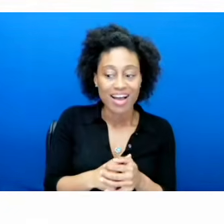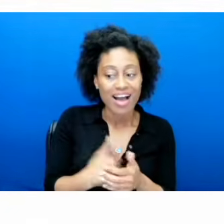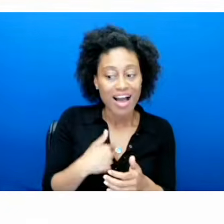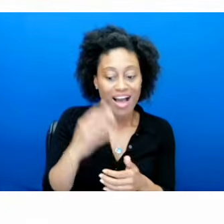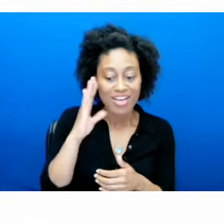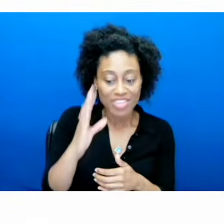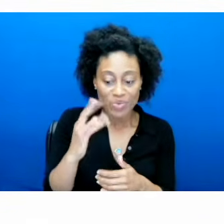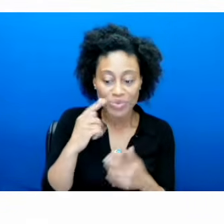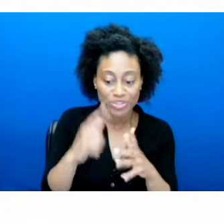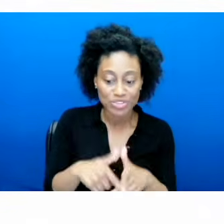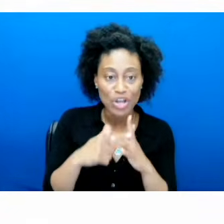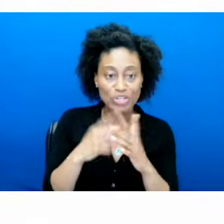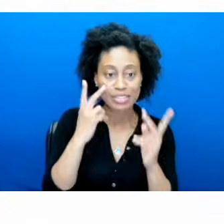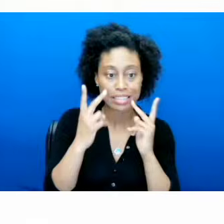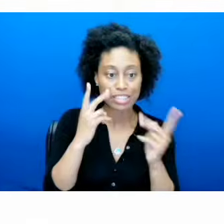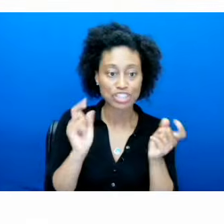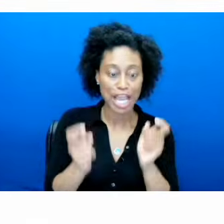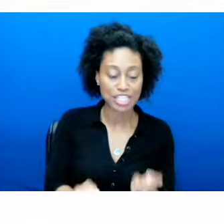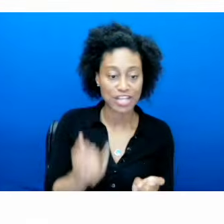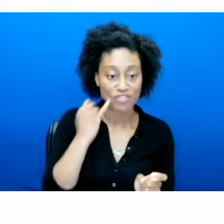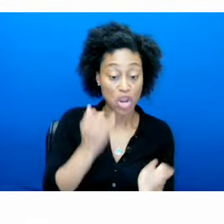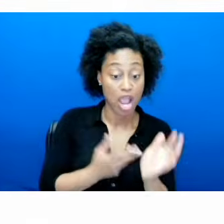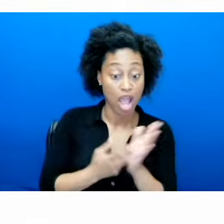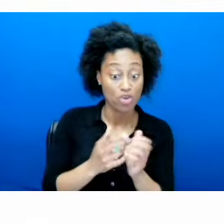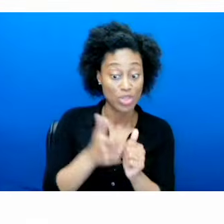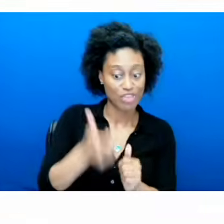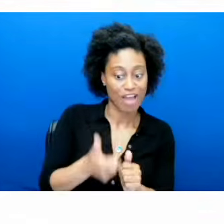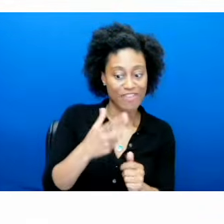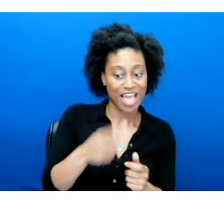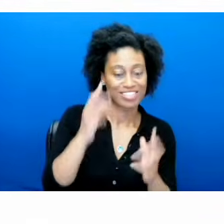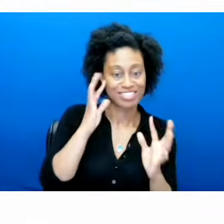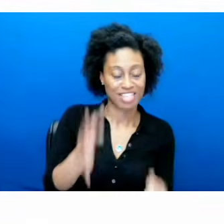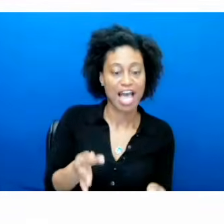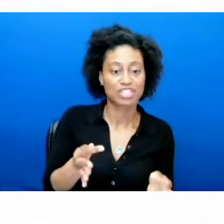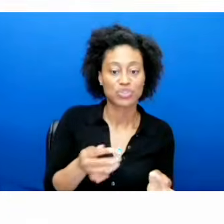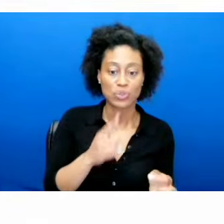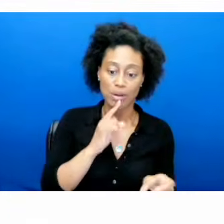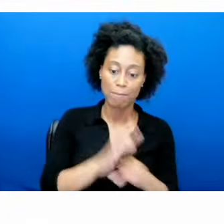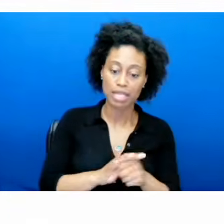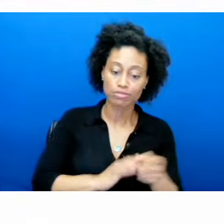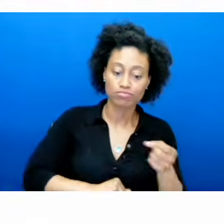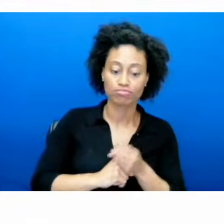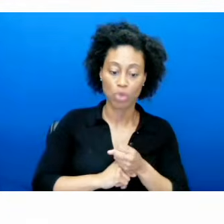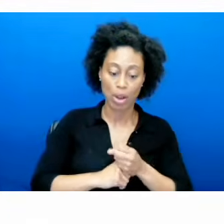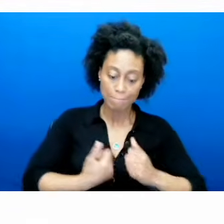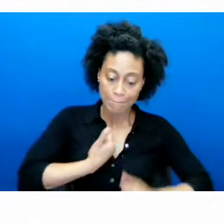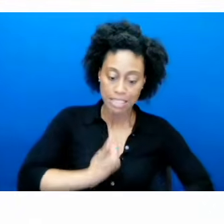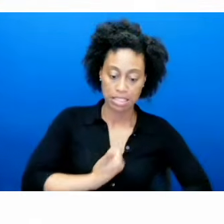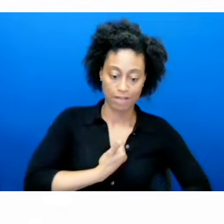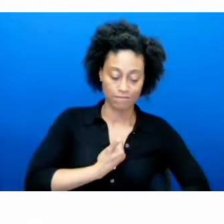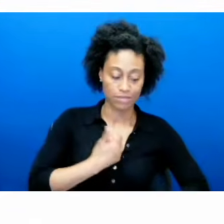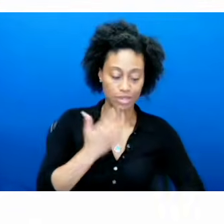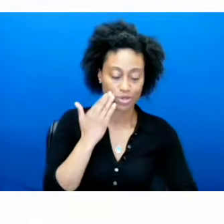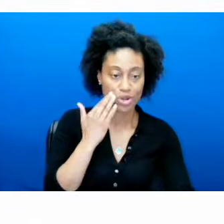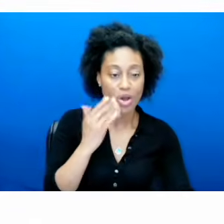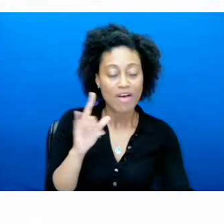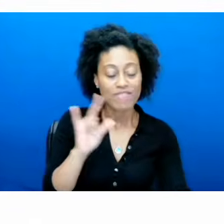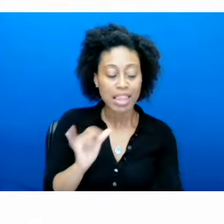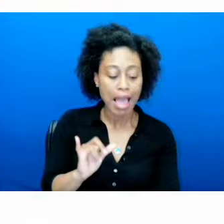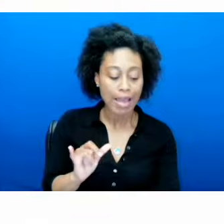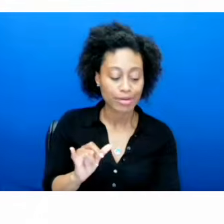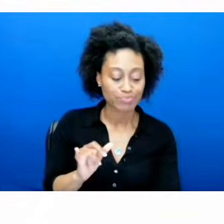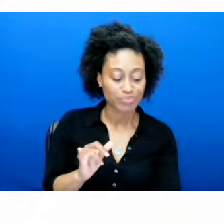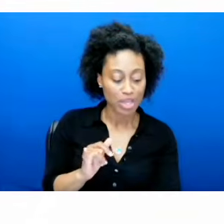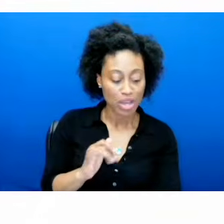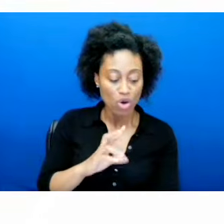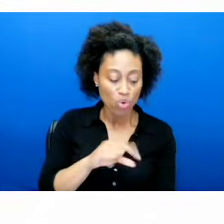really like be honest with yourself and then choose to commit to yourself. Because it's ultimately like a quality of life issue.